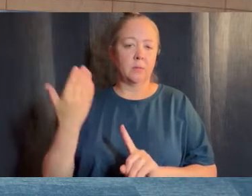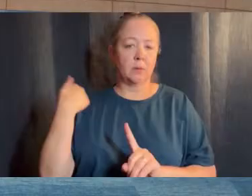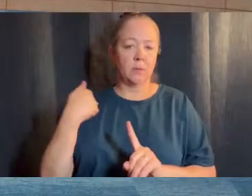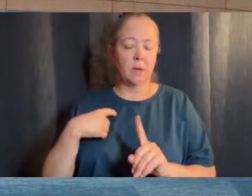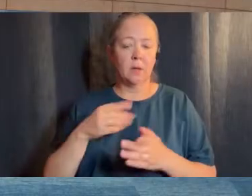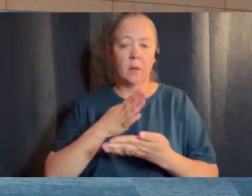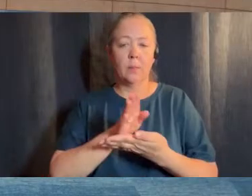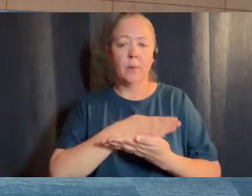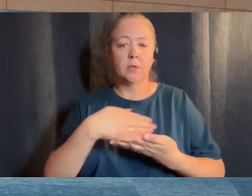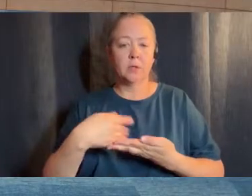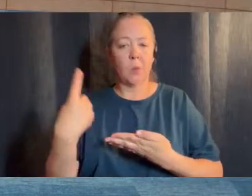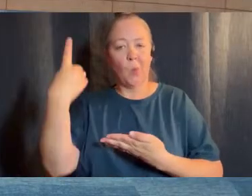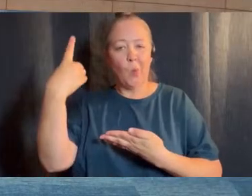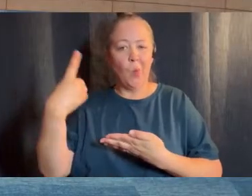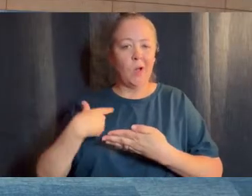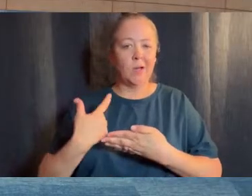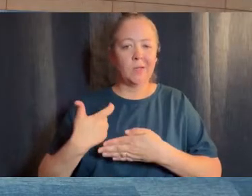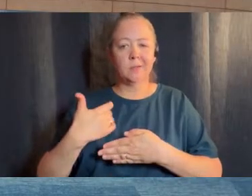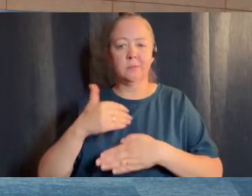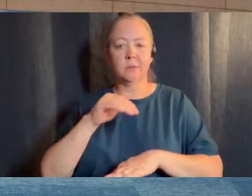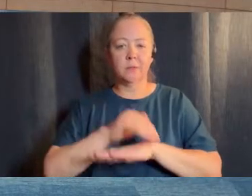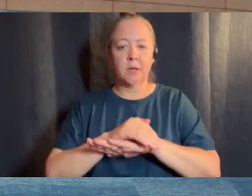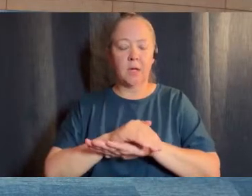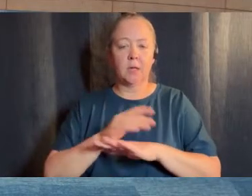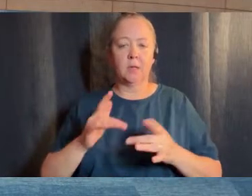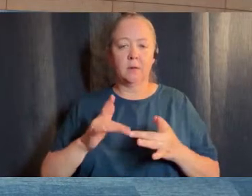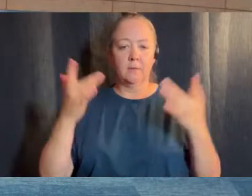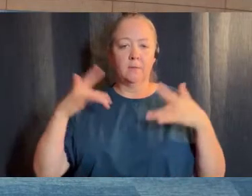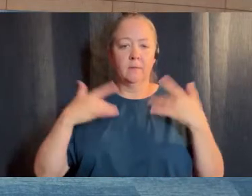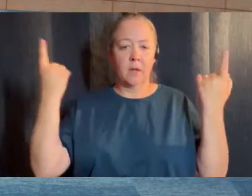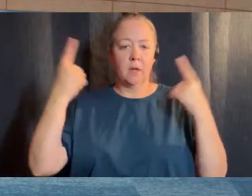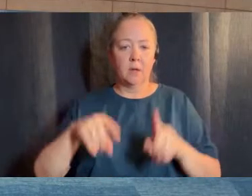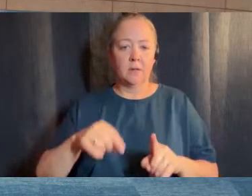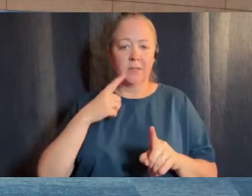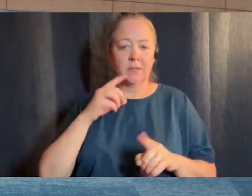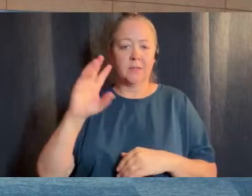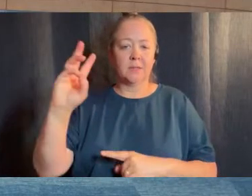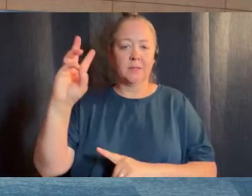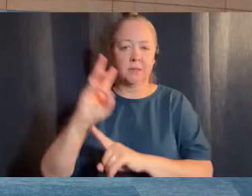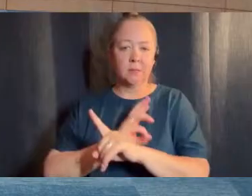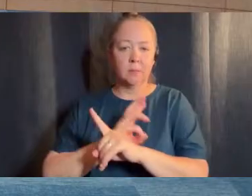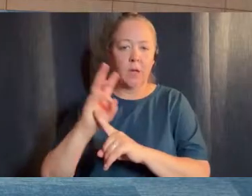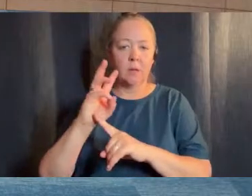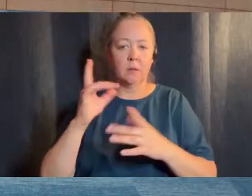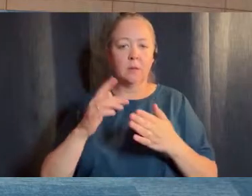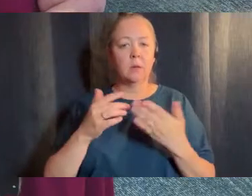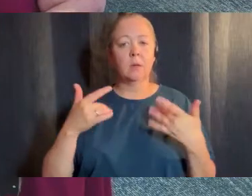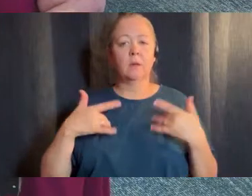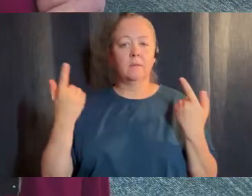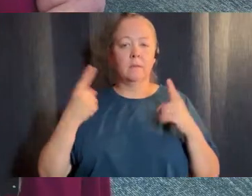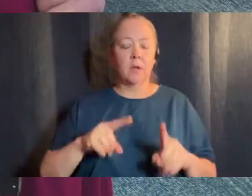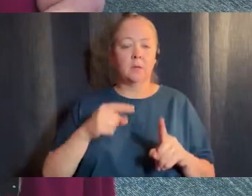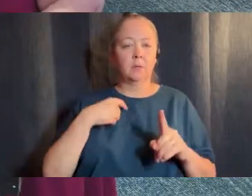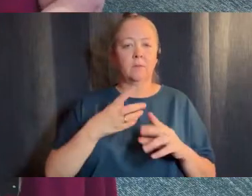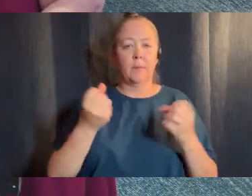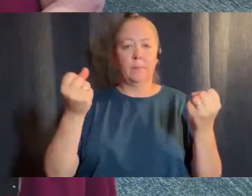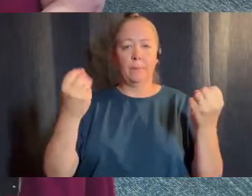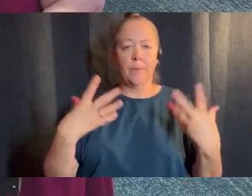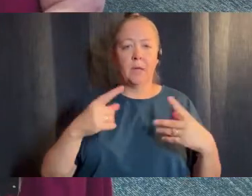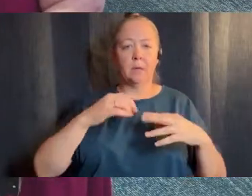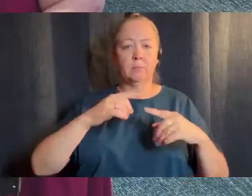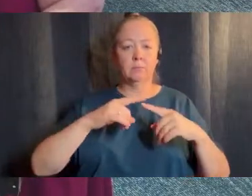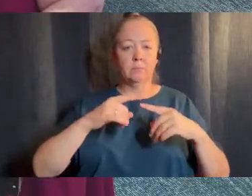is not a one-night event. This was a 6-month event that has been going on through countless meetings, countless discussions. So